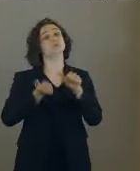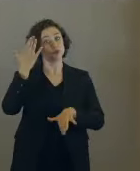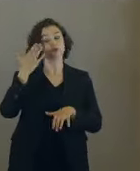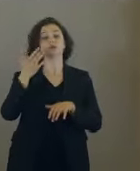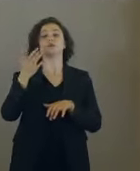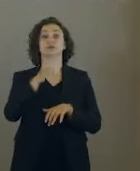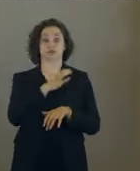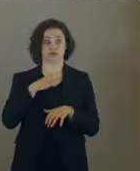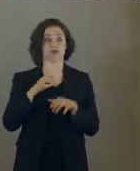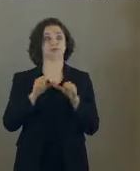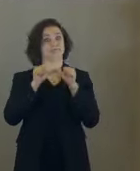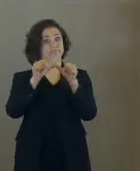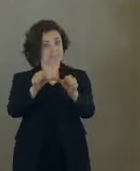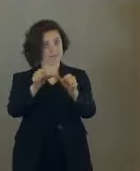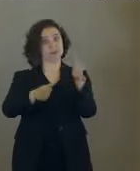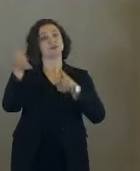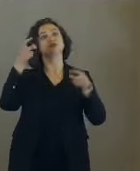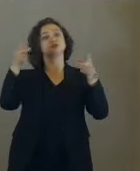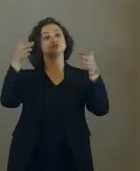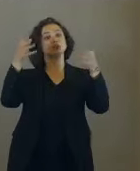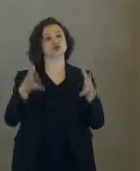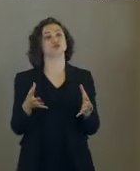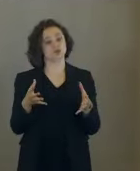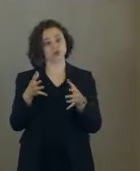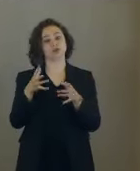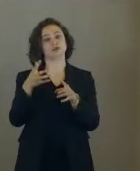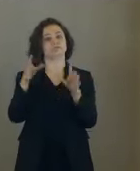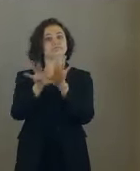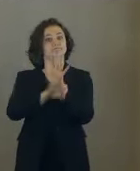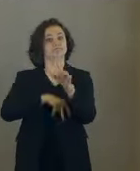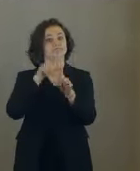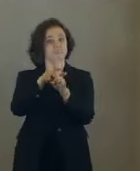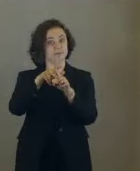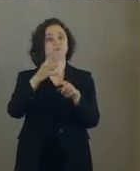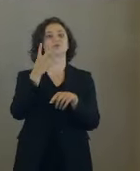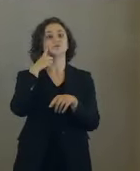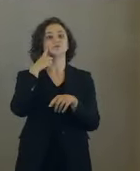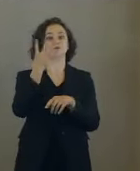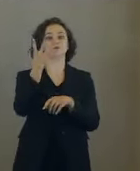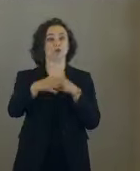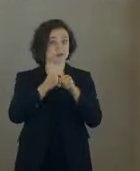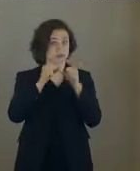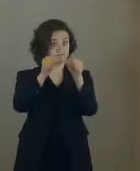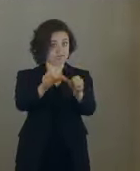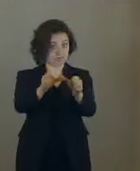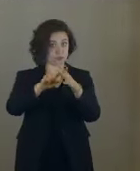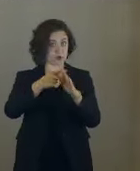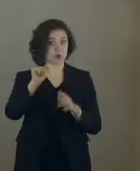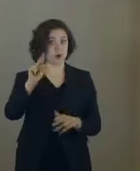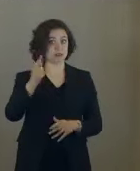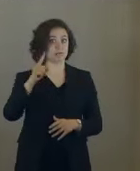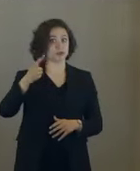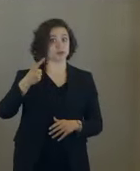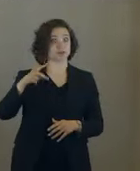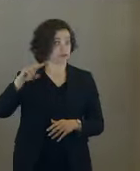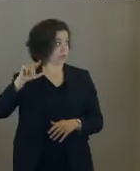commission extend the executive director's appointment for a period of 4 years, beginning August 1st. Is there a second? Second.